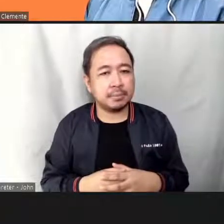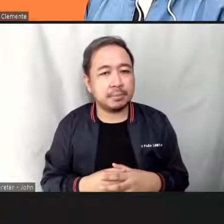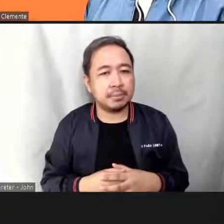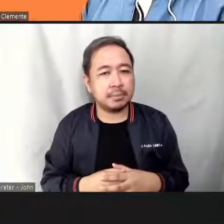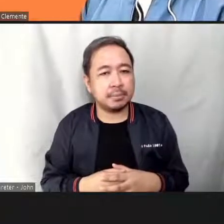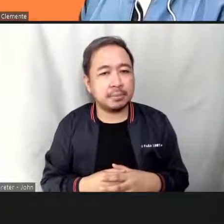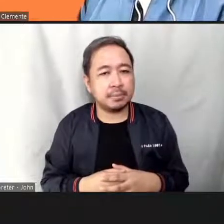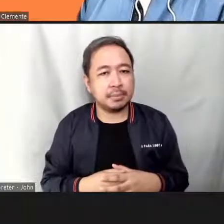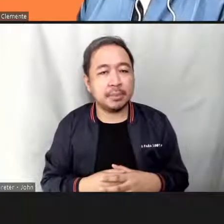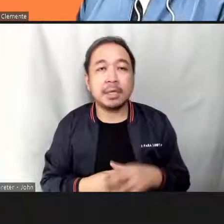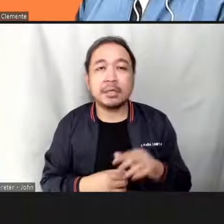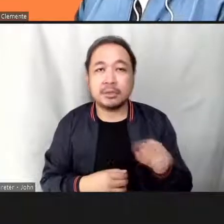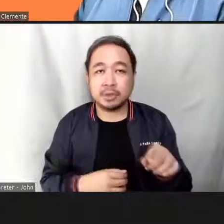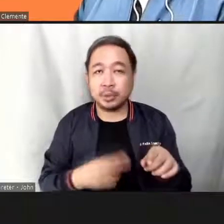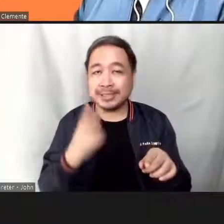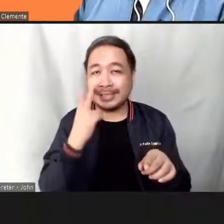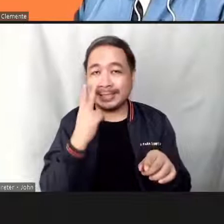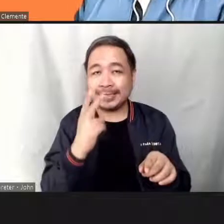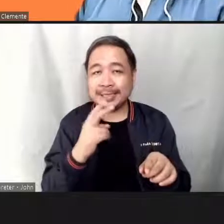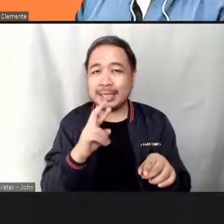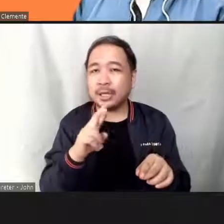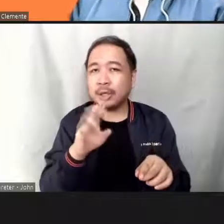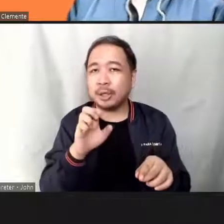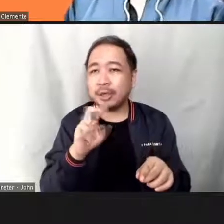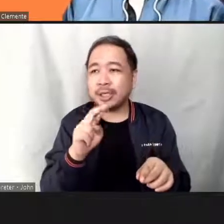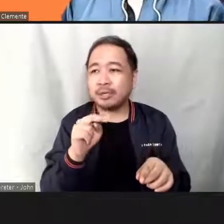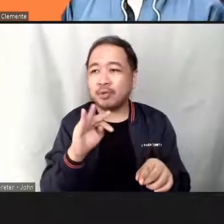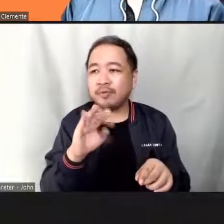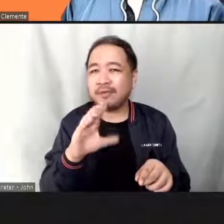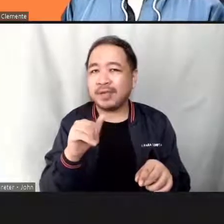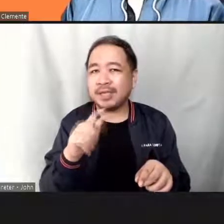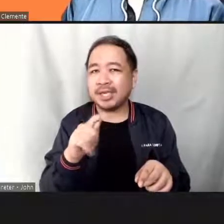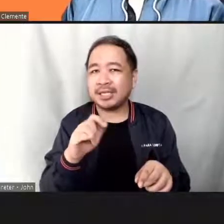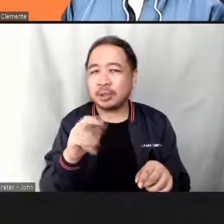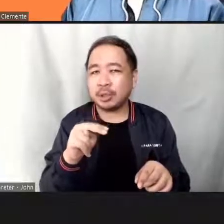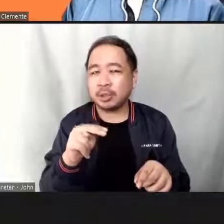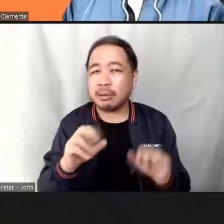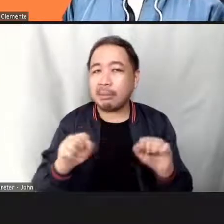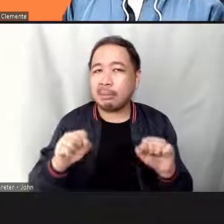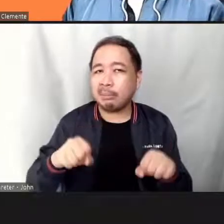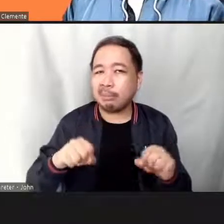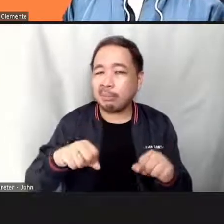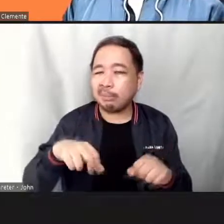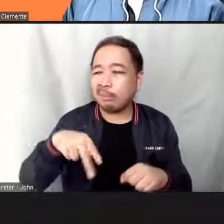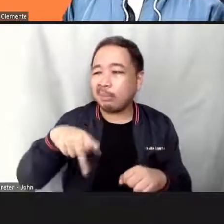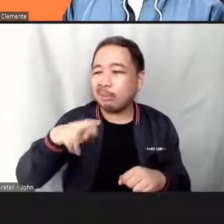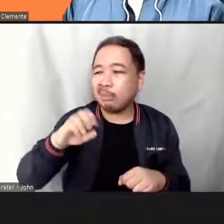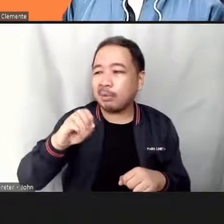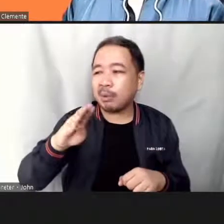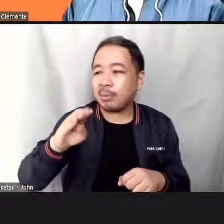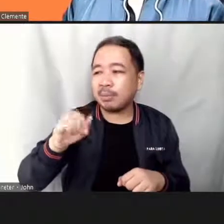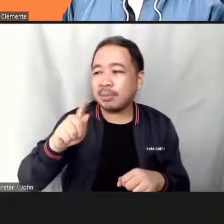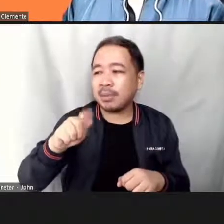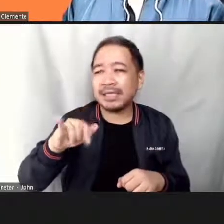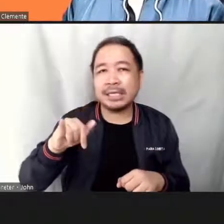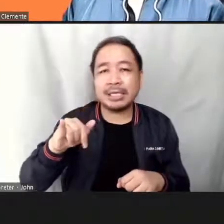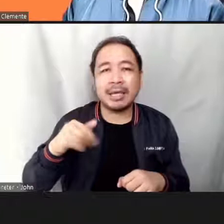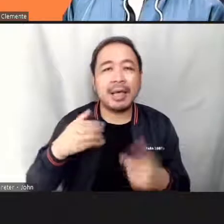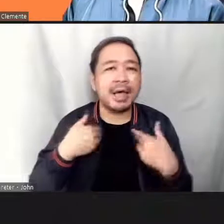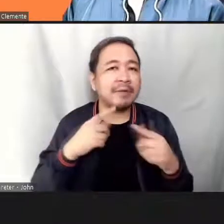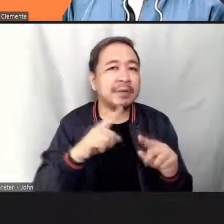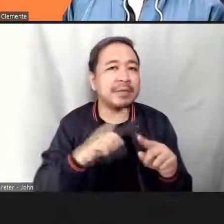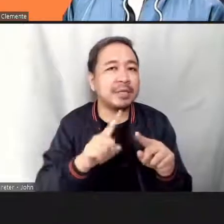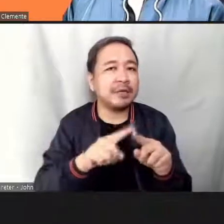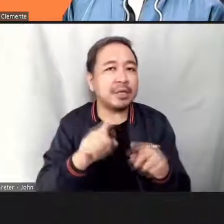Yung reunification probability, actually, meron tayong iba-ibang tools na ginagamit ngayon,